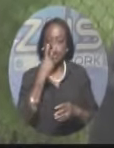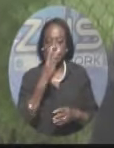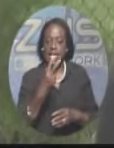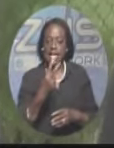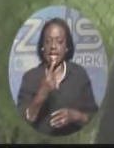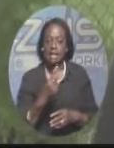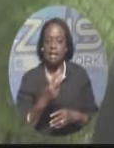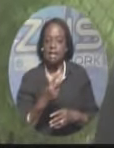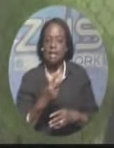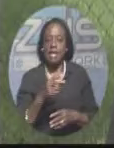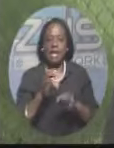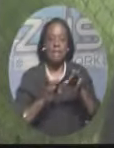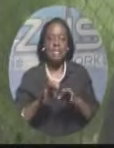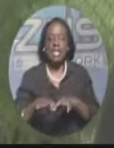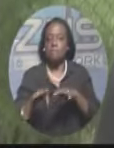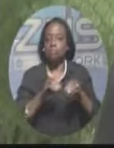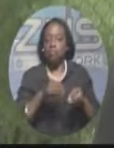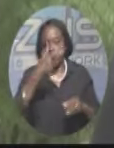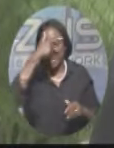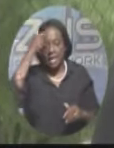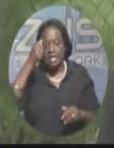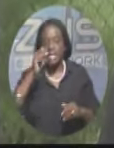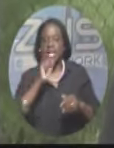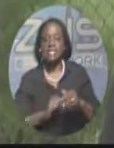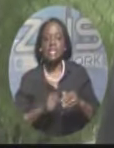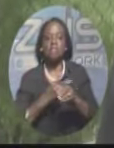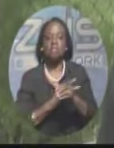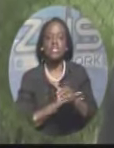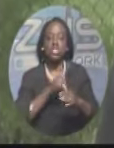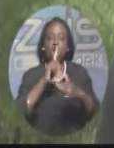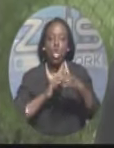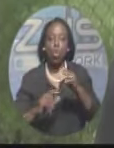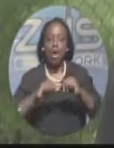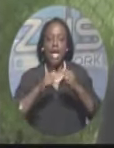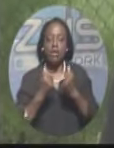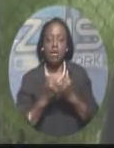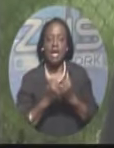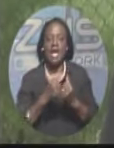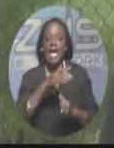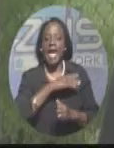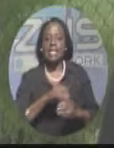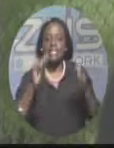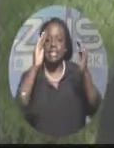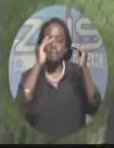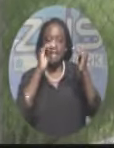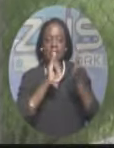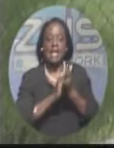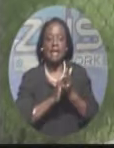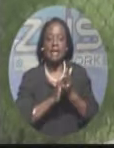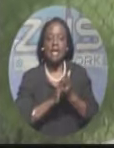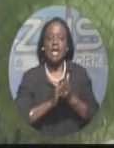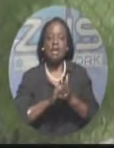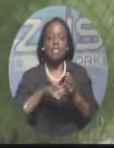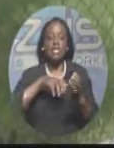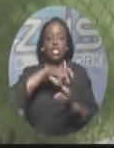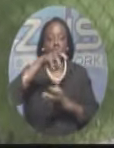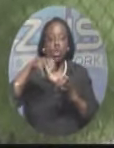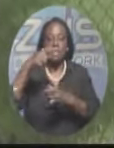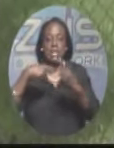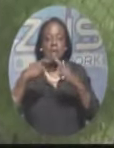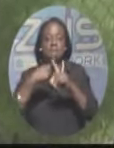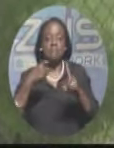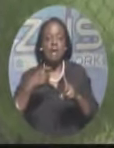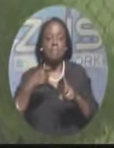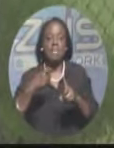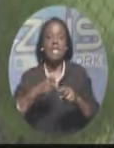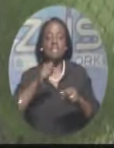because South Beach is a low-lying area and is anticipated that the storm is coming from the south and we will have a surge, and it